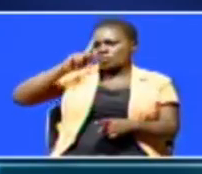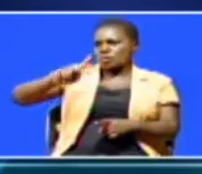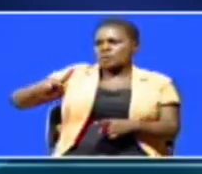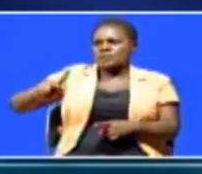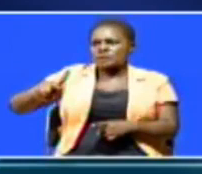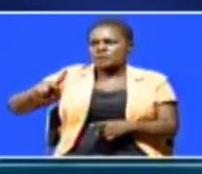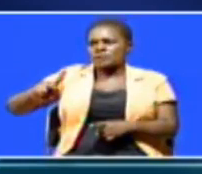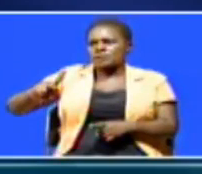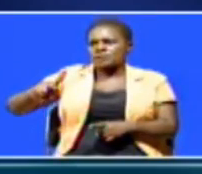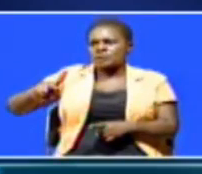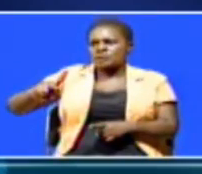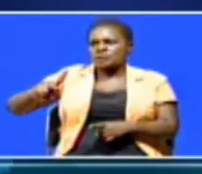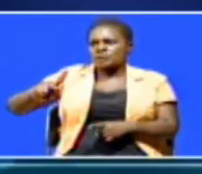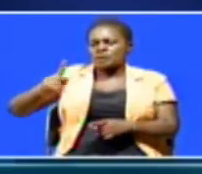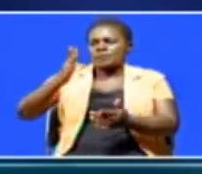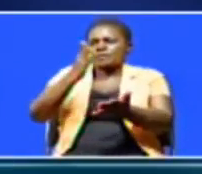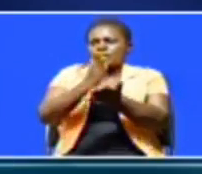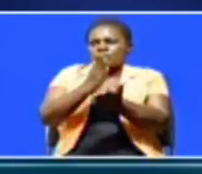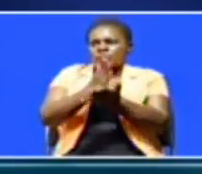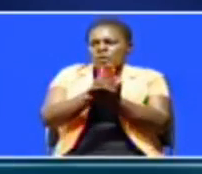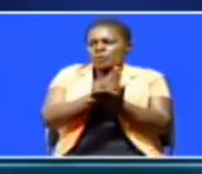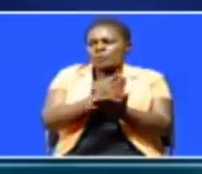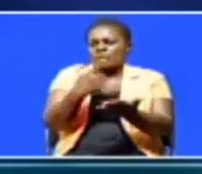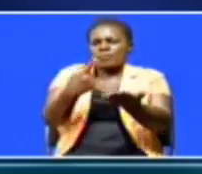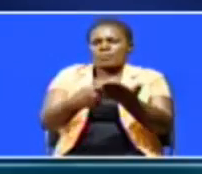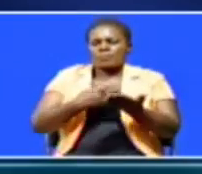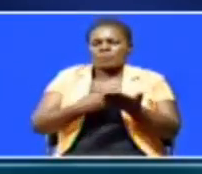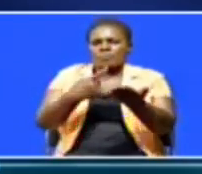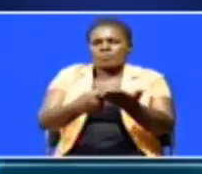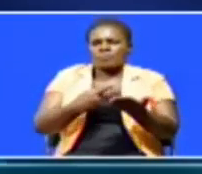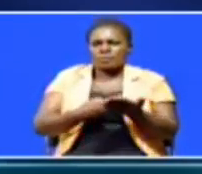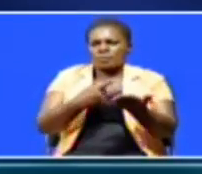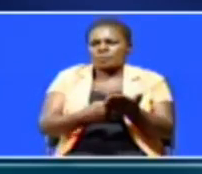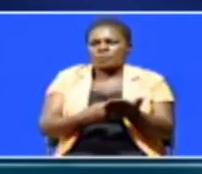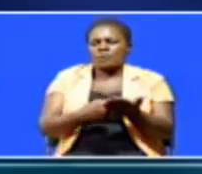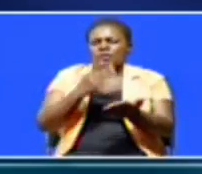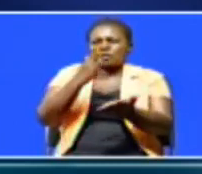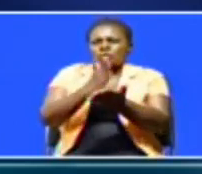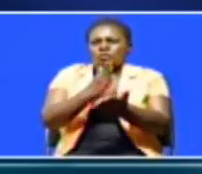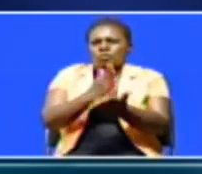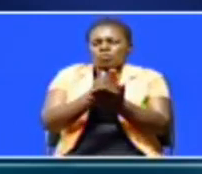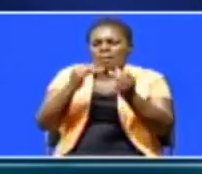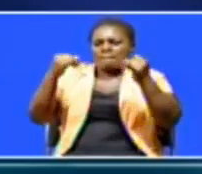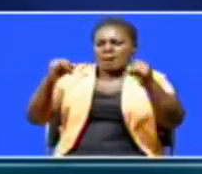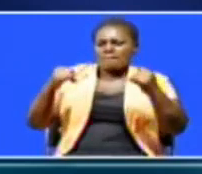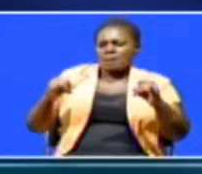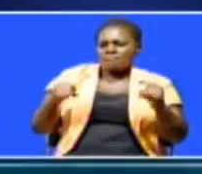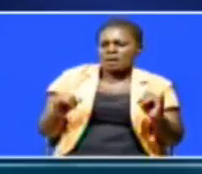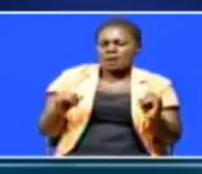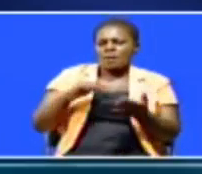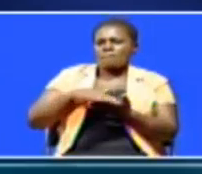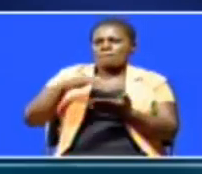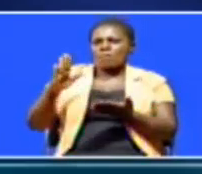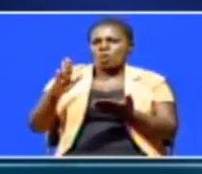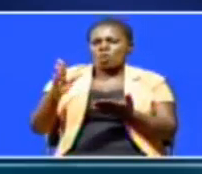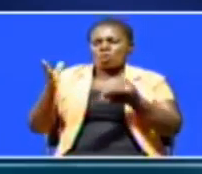policies, and indeed negotiation and approval, and indeed implementation of more